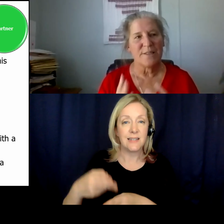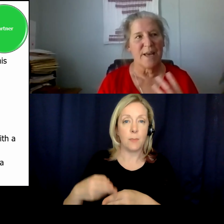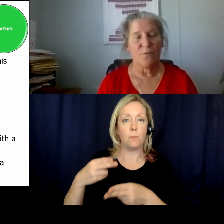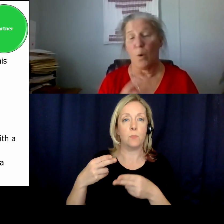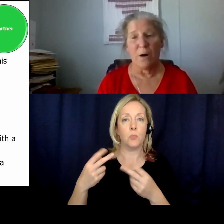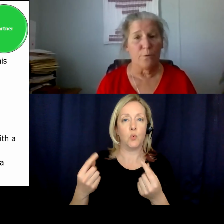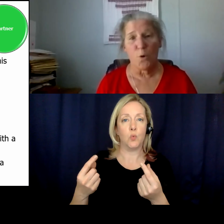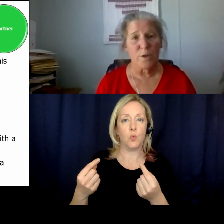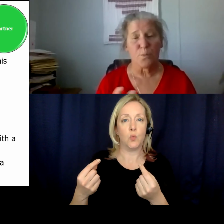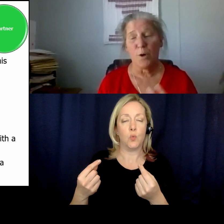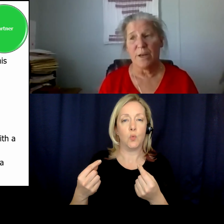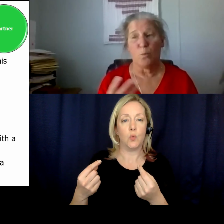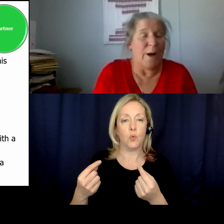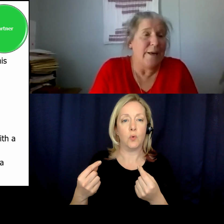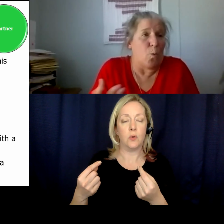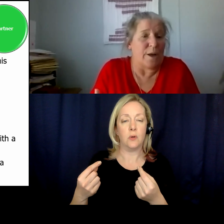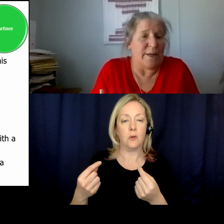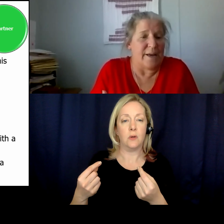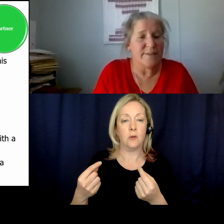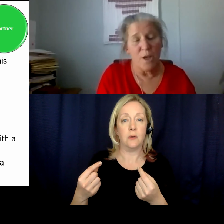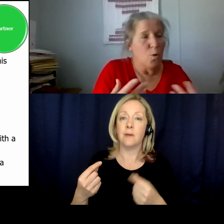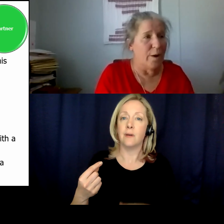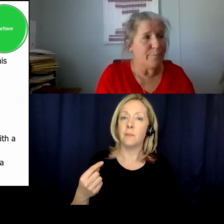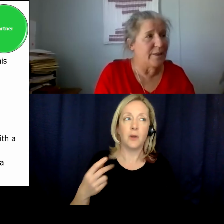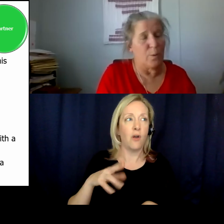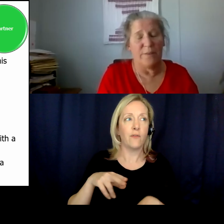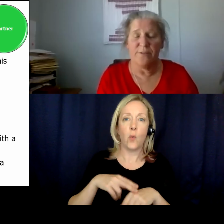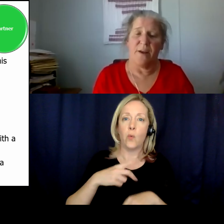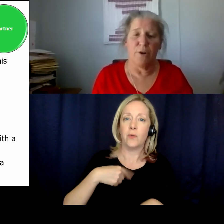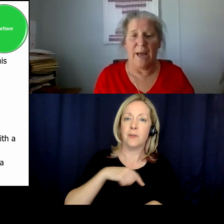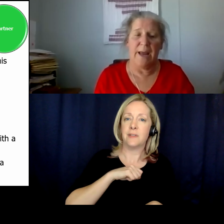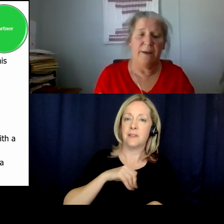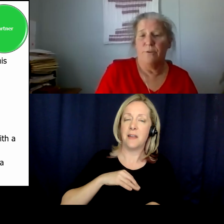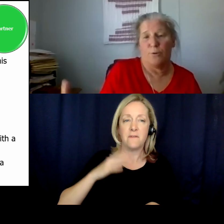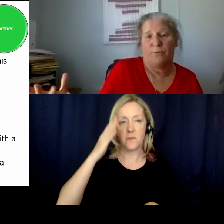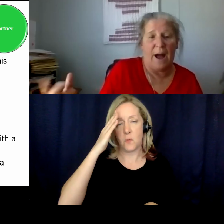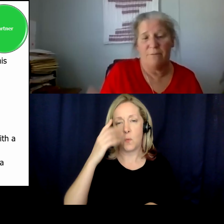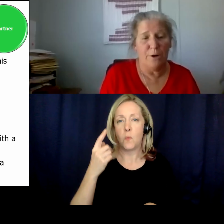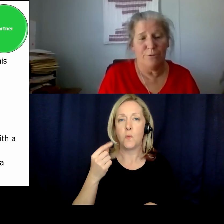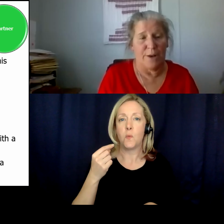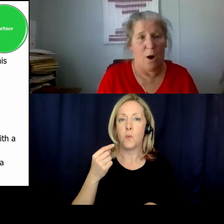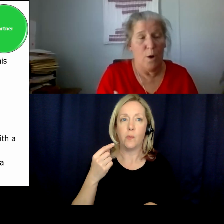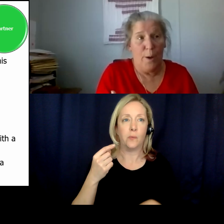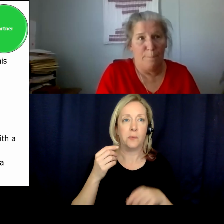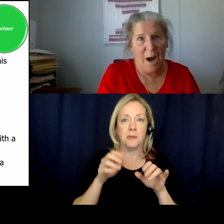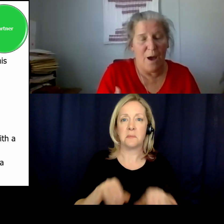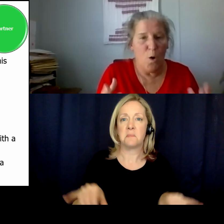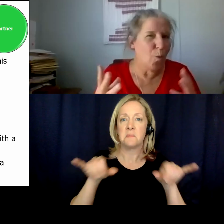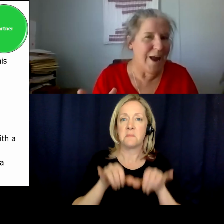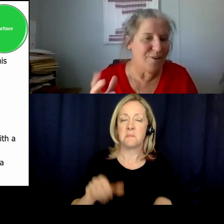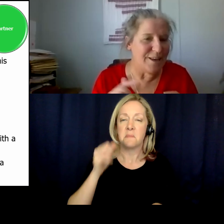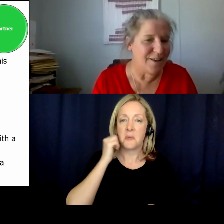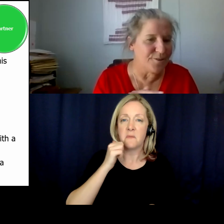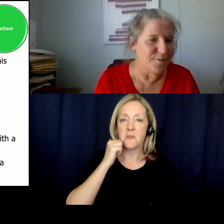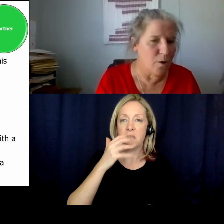know, instead of, well, of course, we know what it is. We've been doing this every day for 5 years now, but